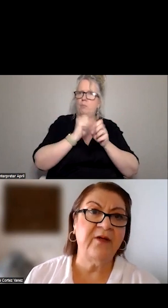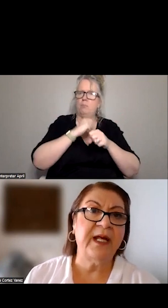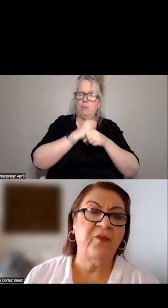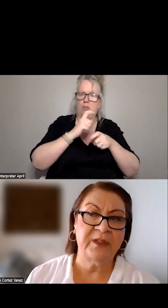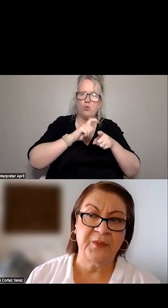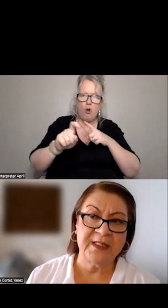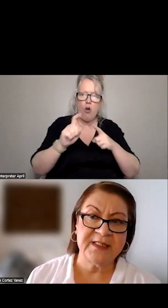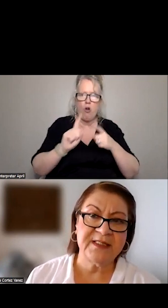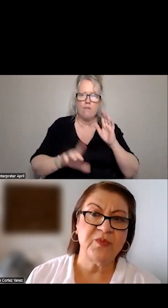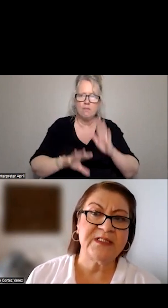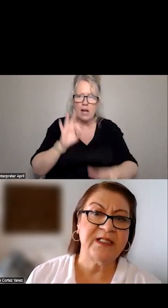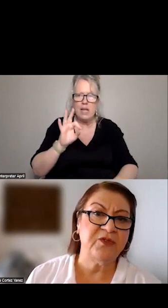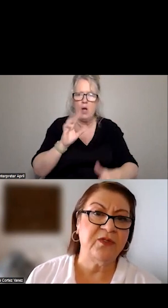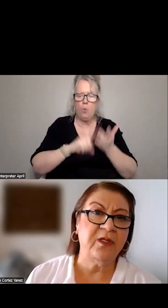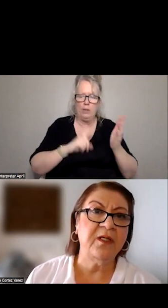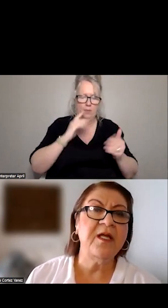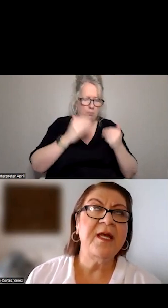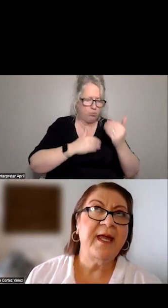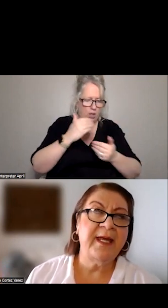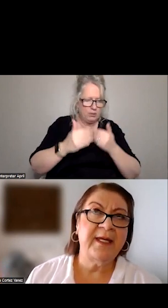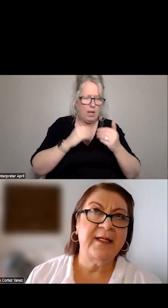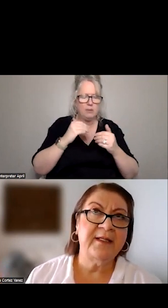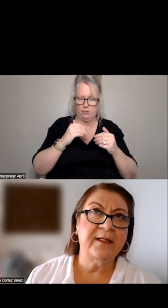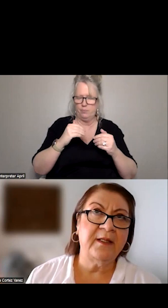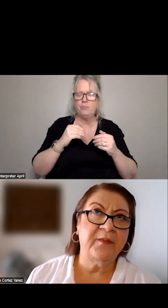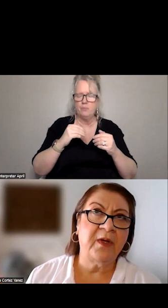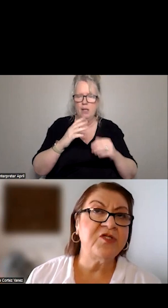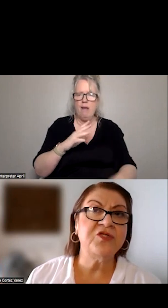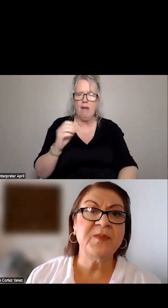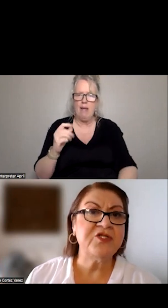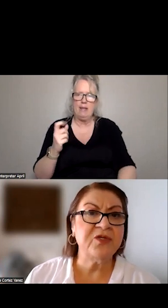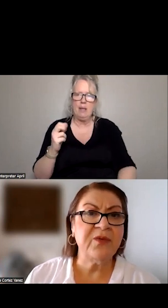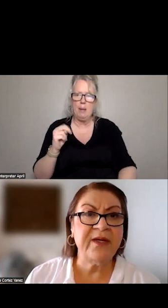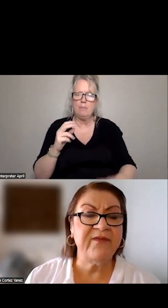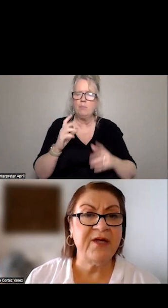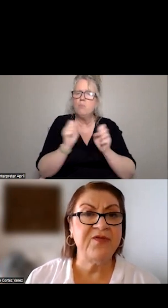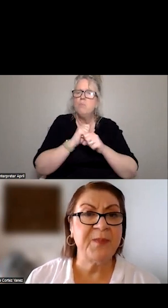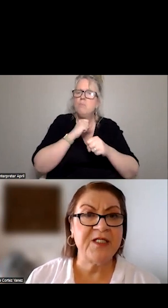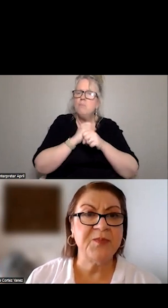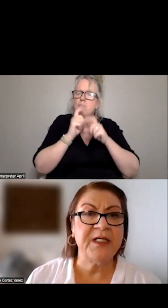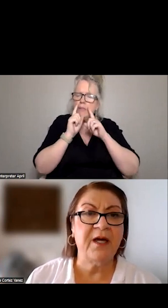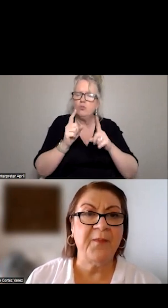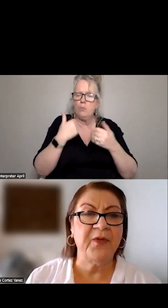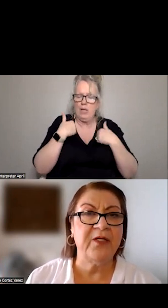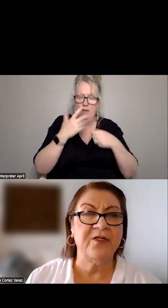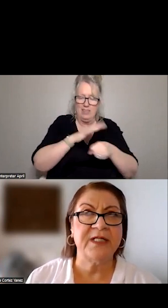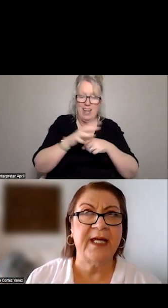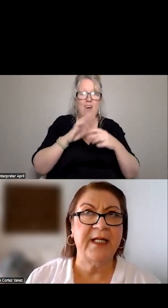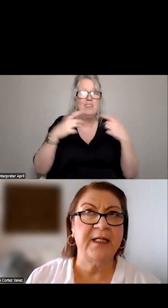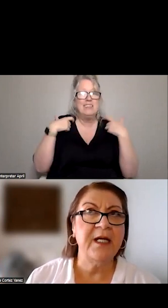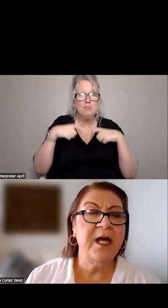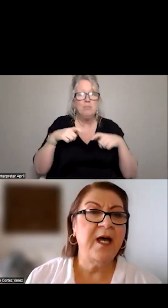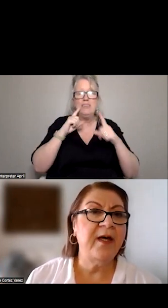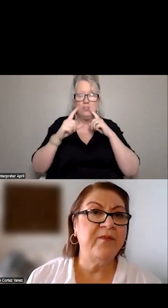to find out what the process is once they do call. And also to make sure that we have enough Spanish speaking